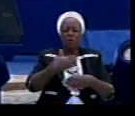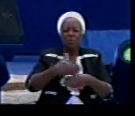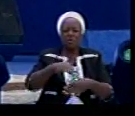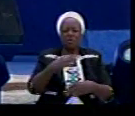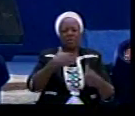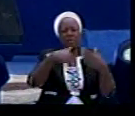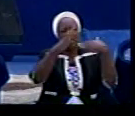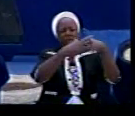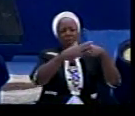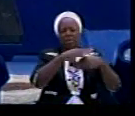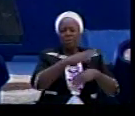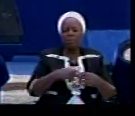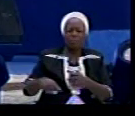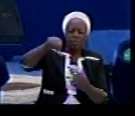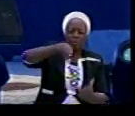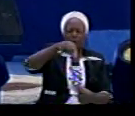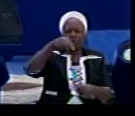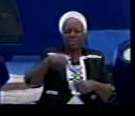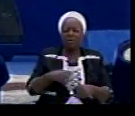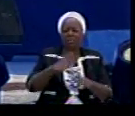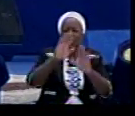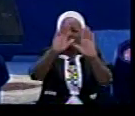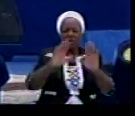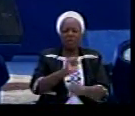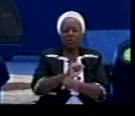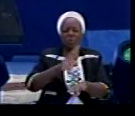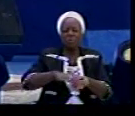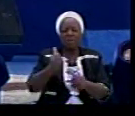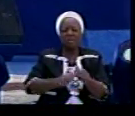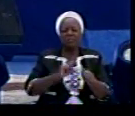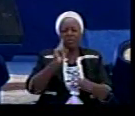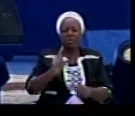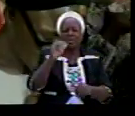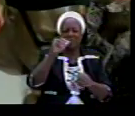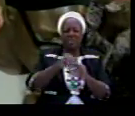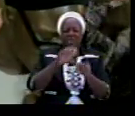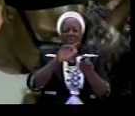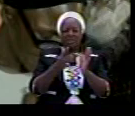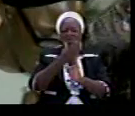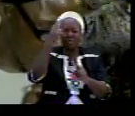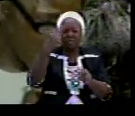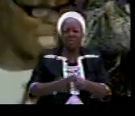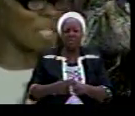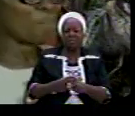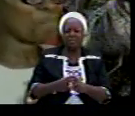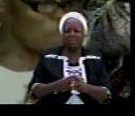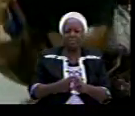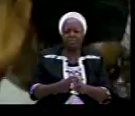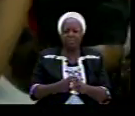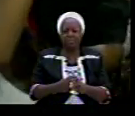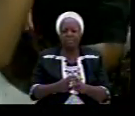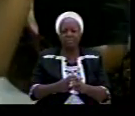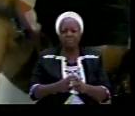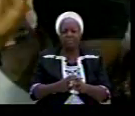heaven, pour down miracles upon everyone in Jesus' name.